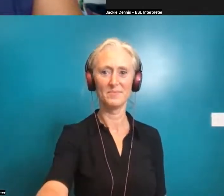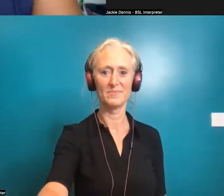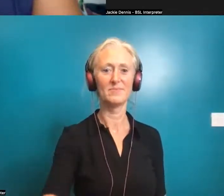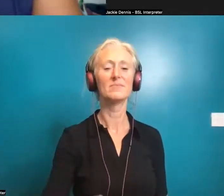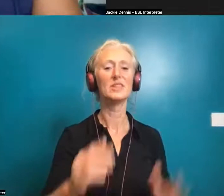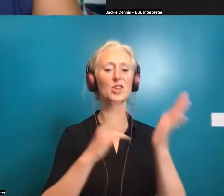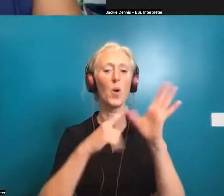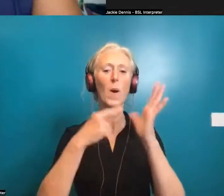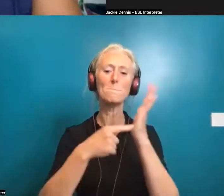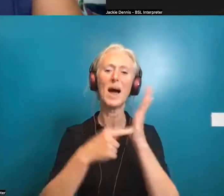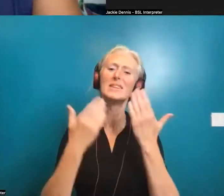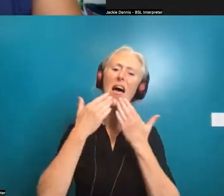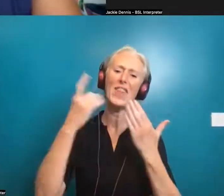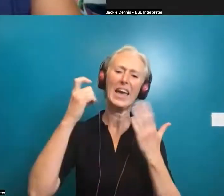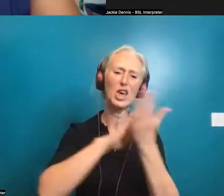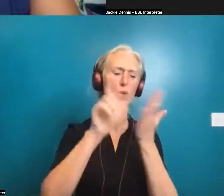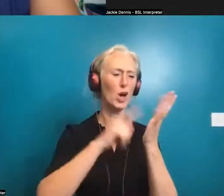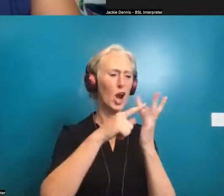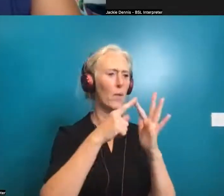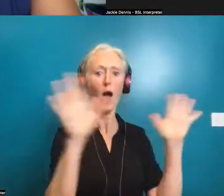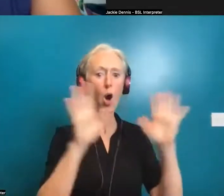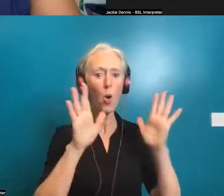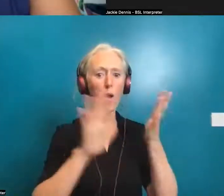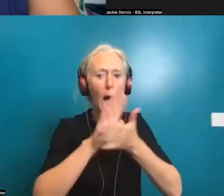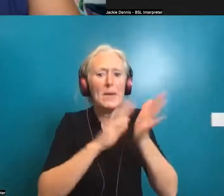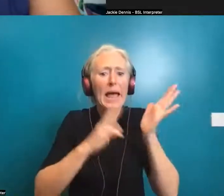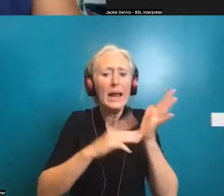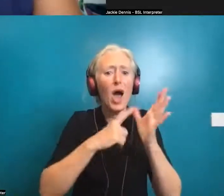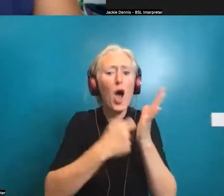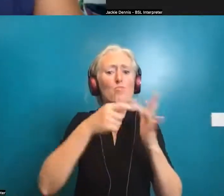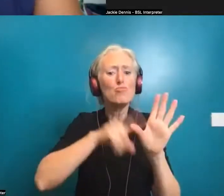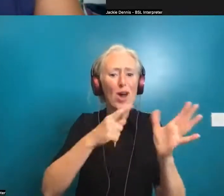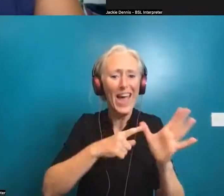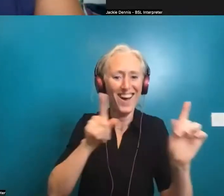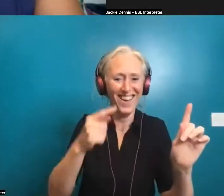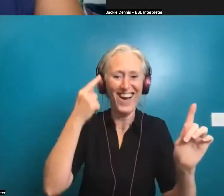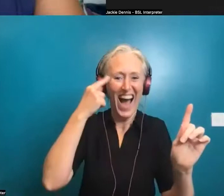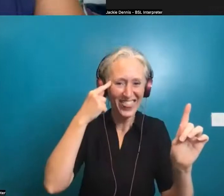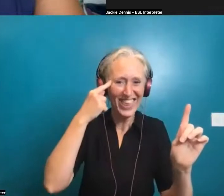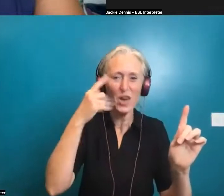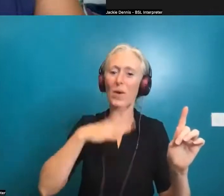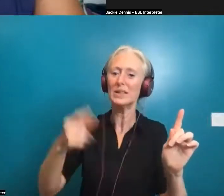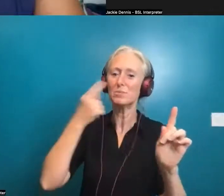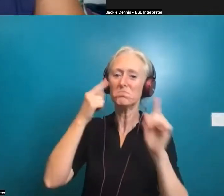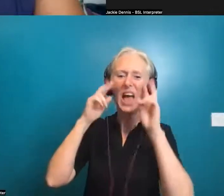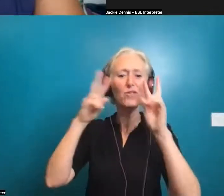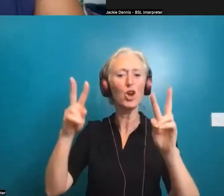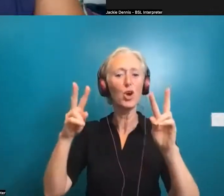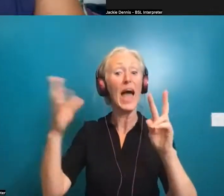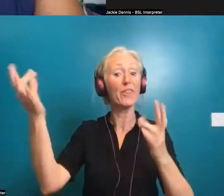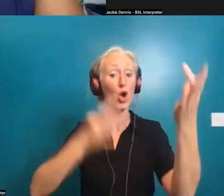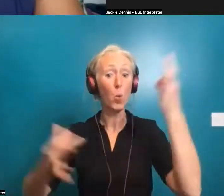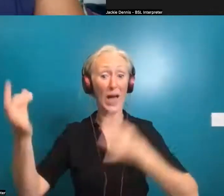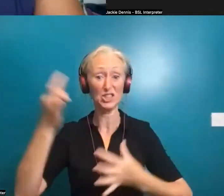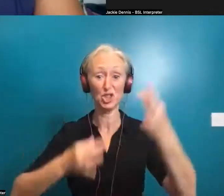Thank you, Chloe. Thank you, Maria. I think we're going to move over to questions. We have a number of questions that have come in from home.